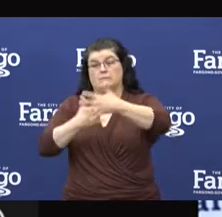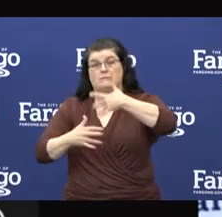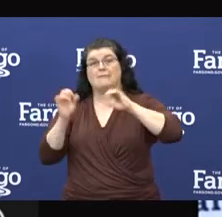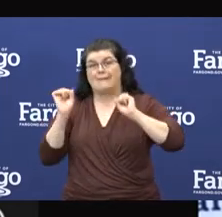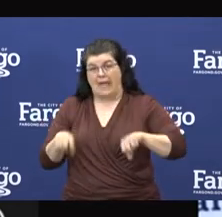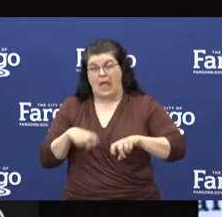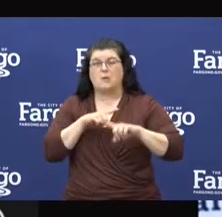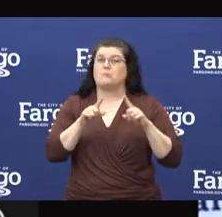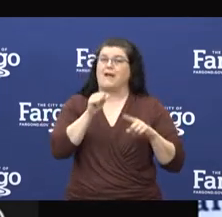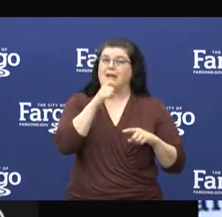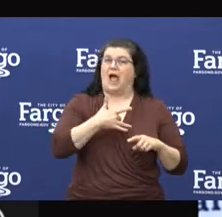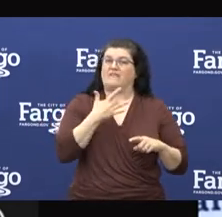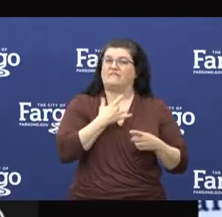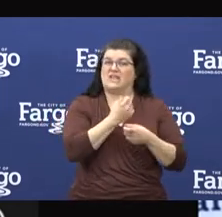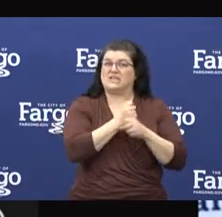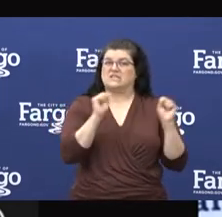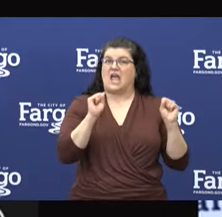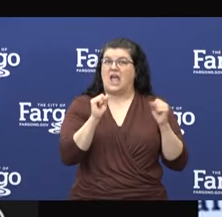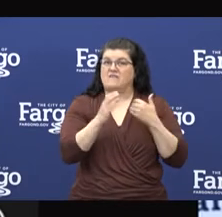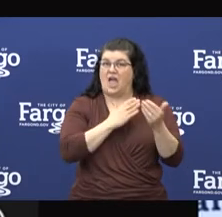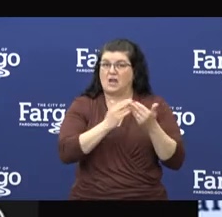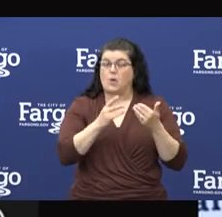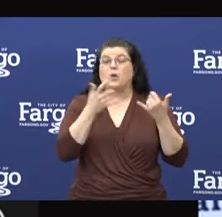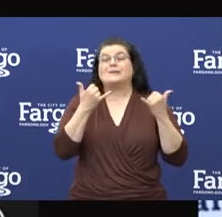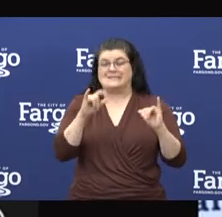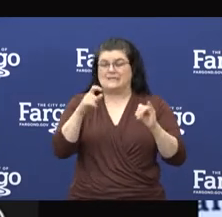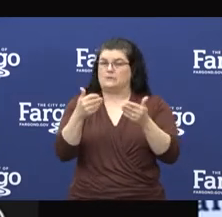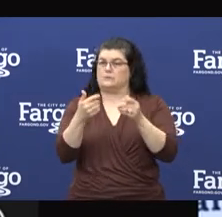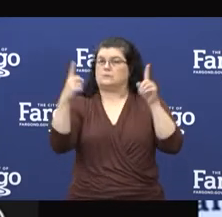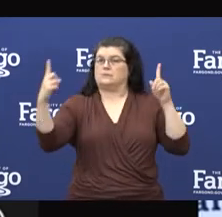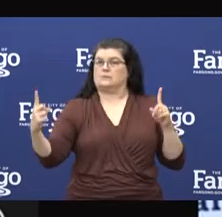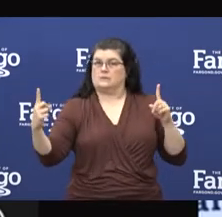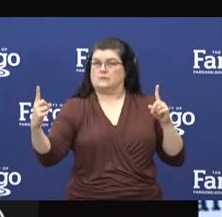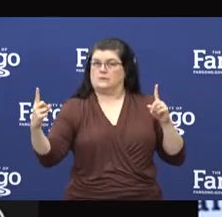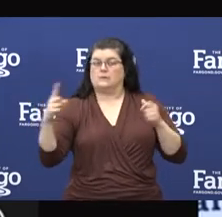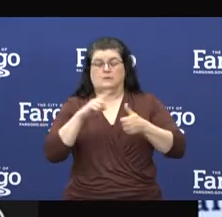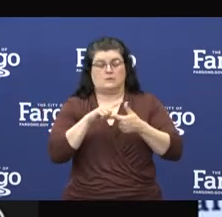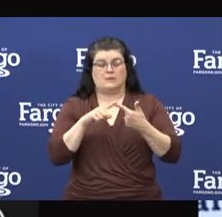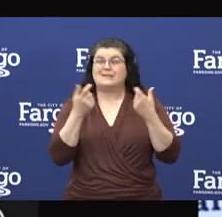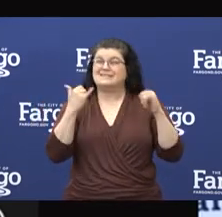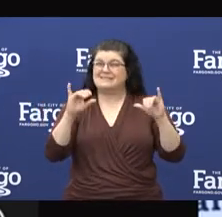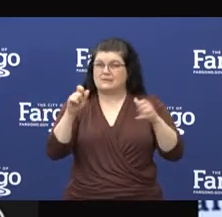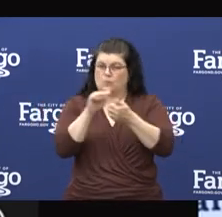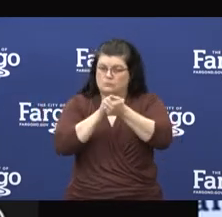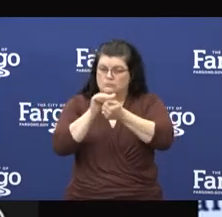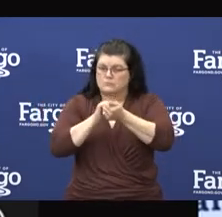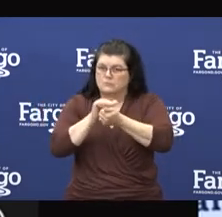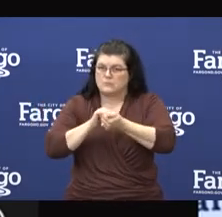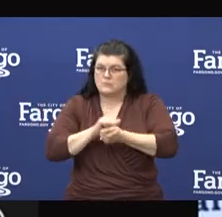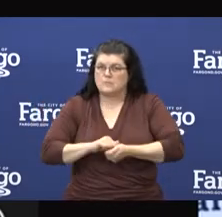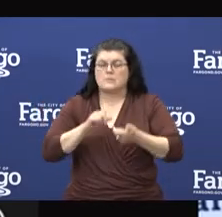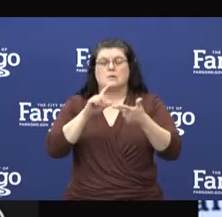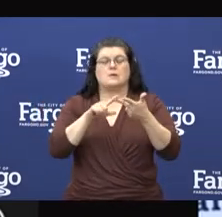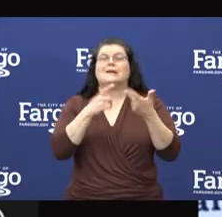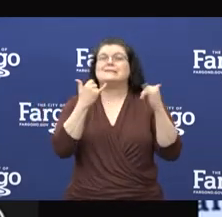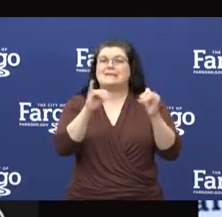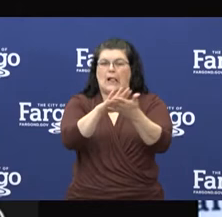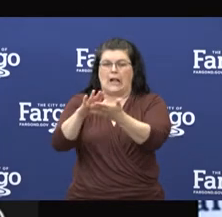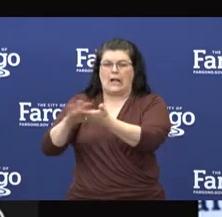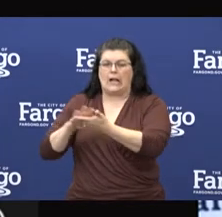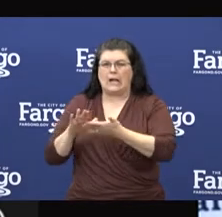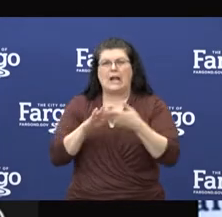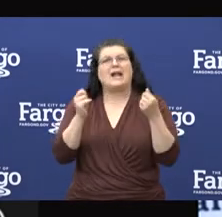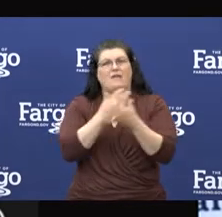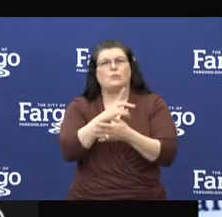security. The prevention practices of physical distancing, good hygiene, and cleaning and disinfecting processes still apply and